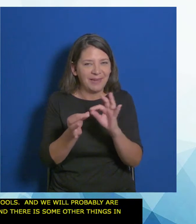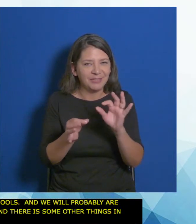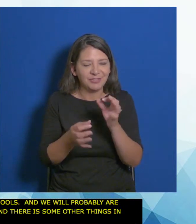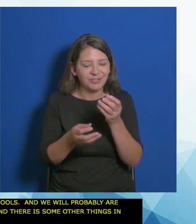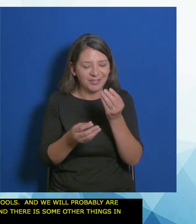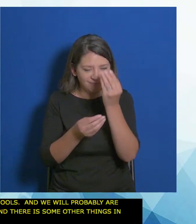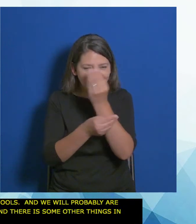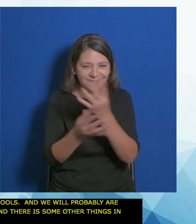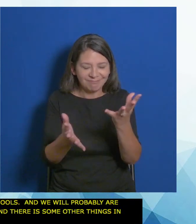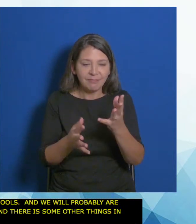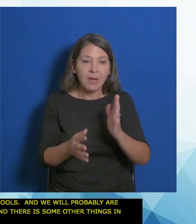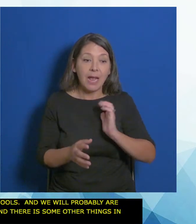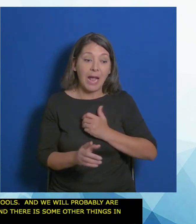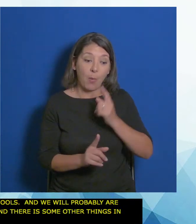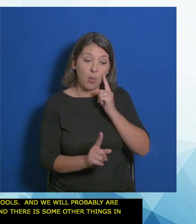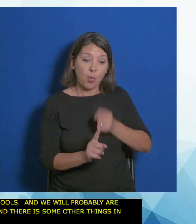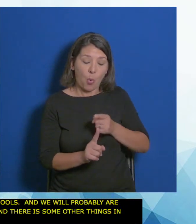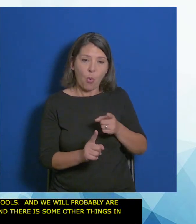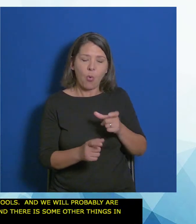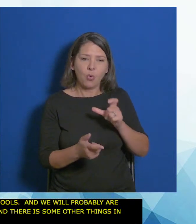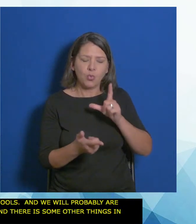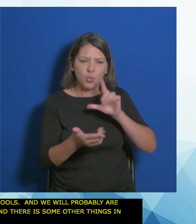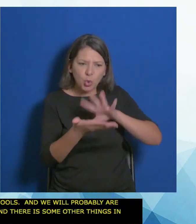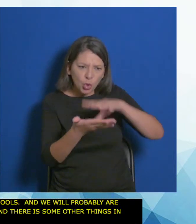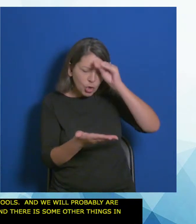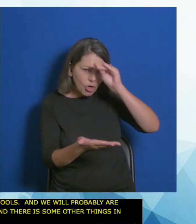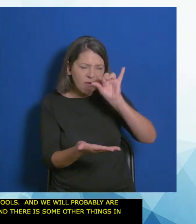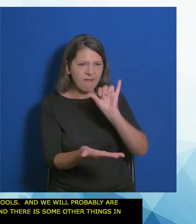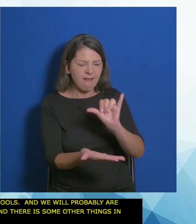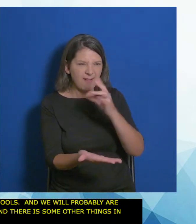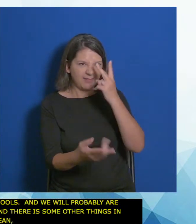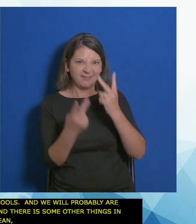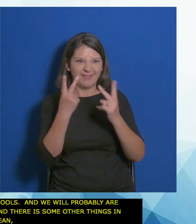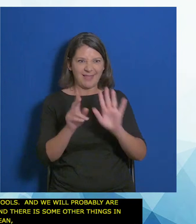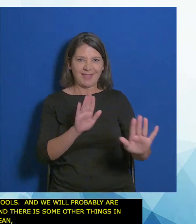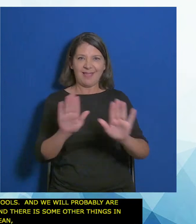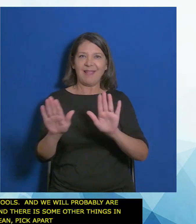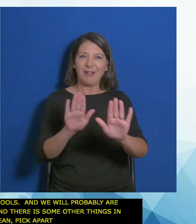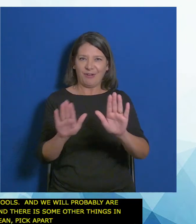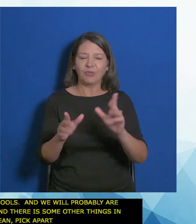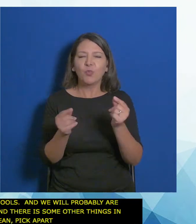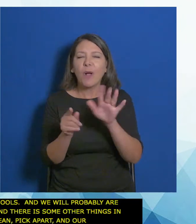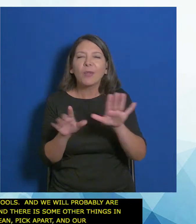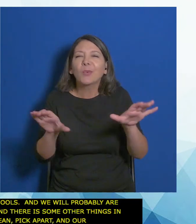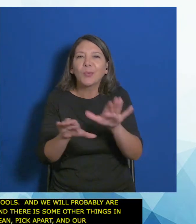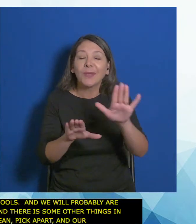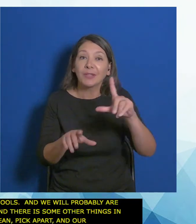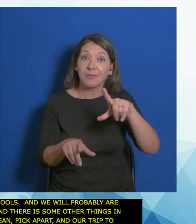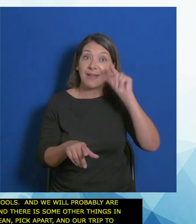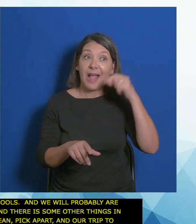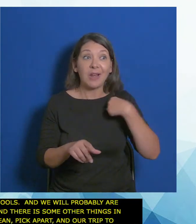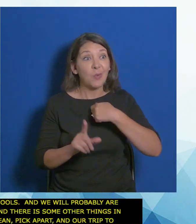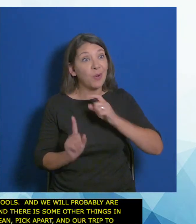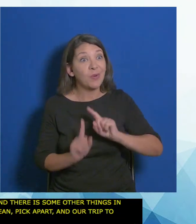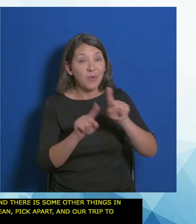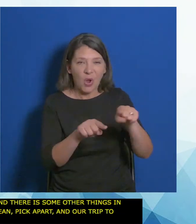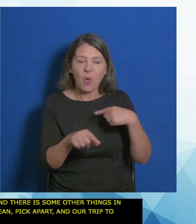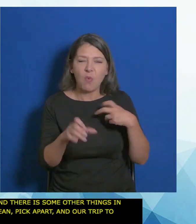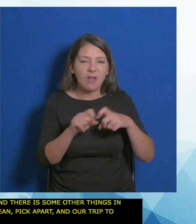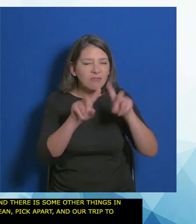is to learn, to glean, to pick apart. So our trip to Gallaudet is to visit their schools, to pick those schools